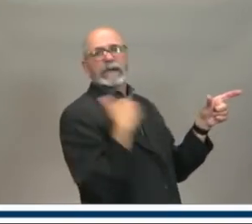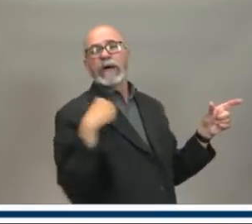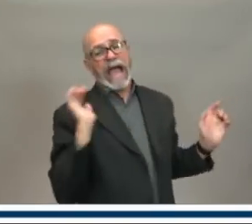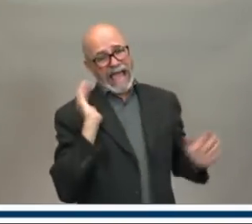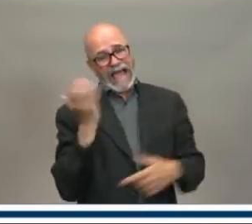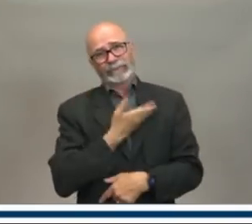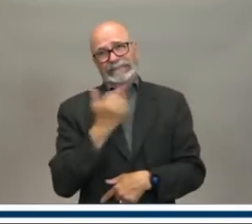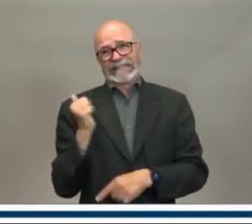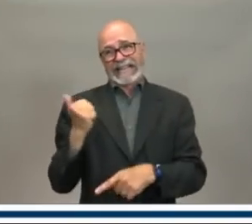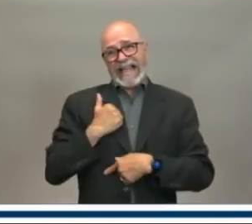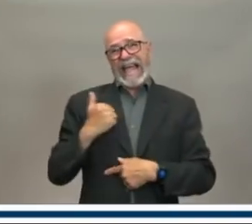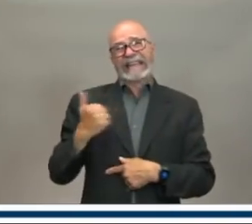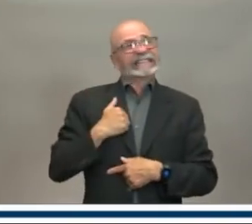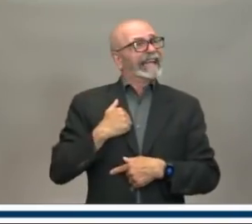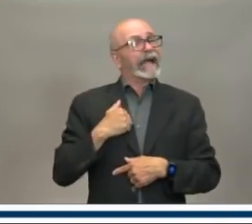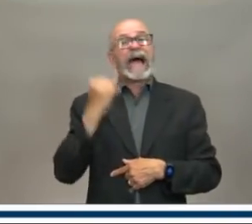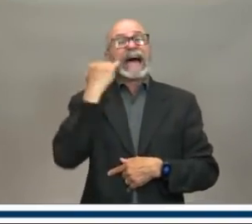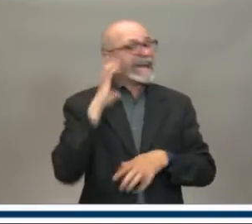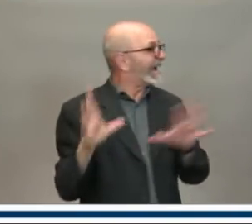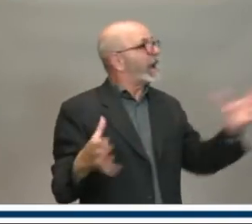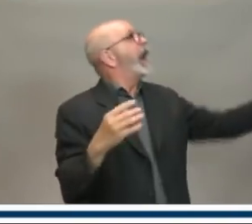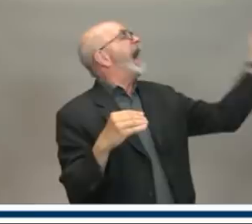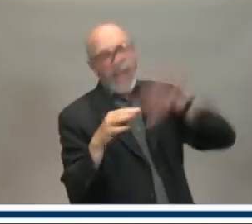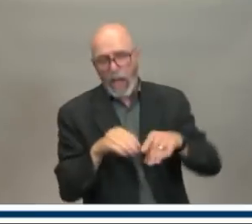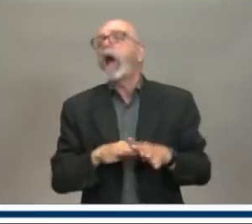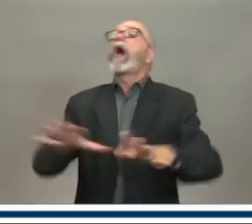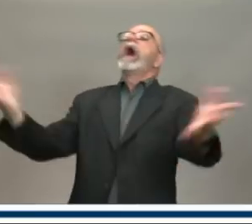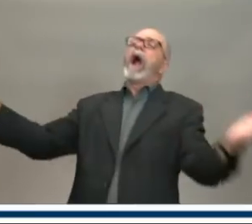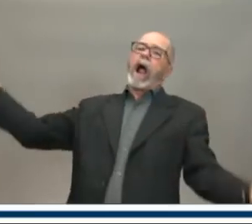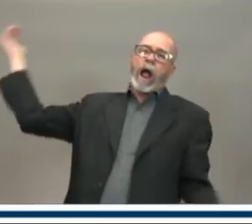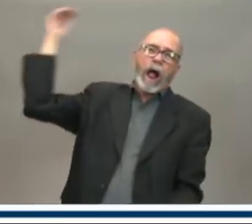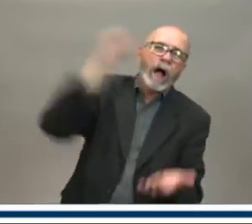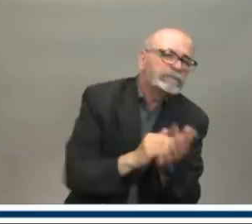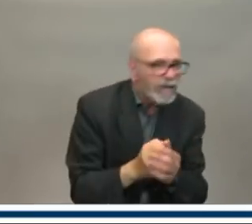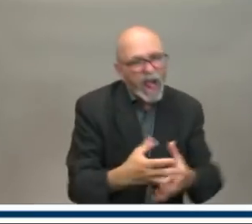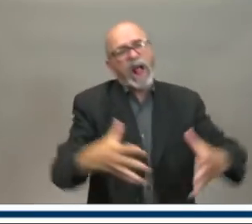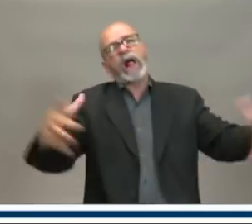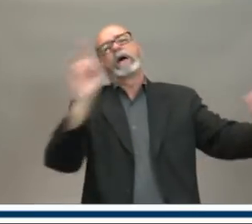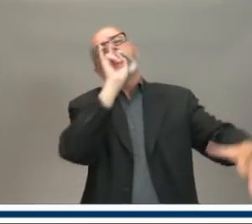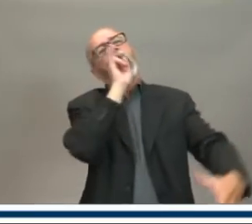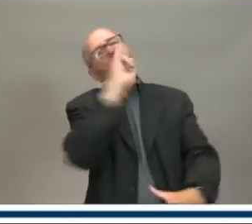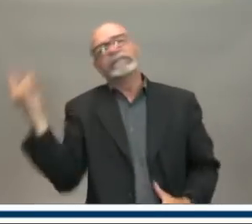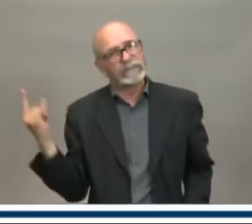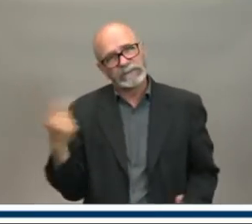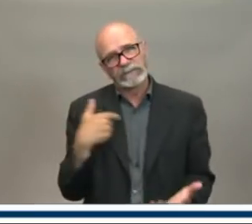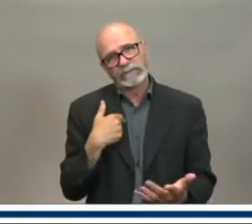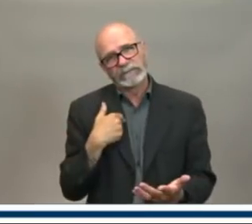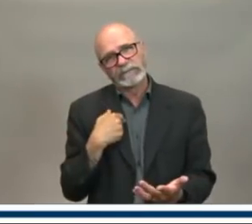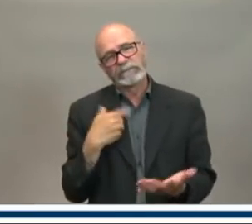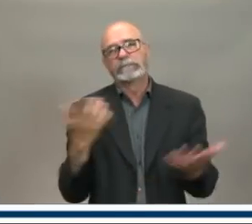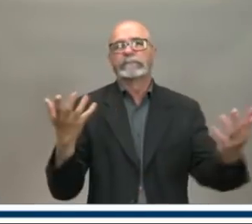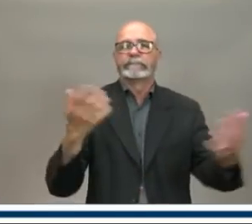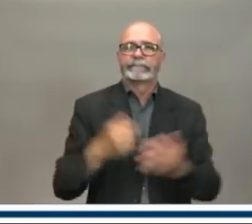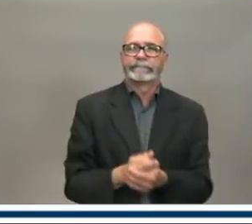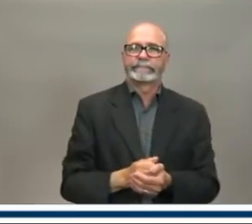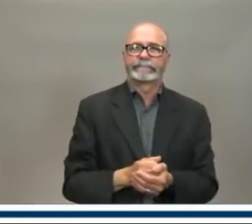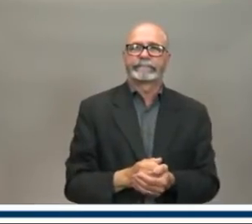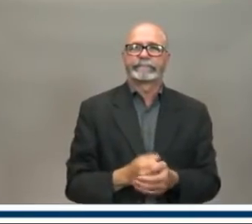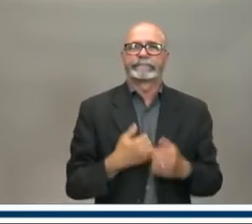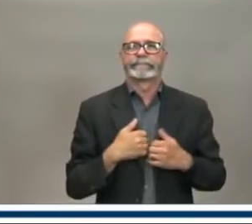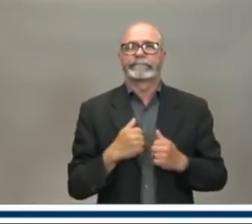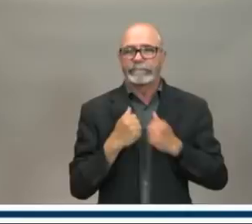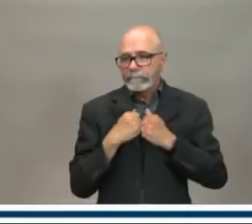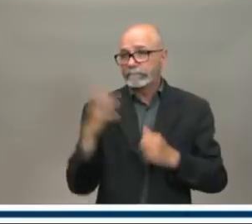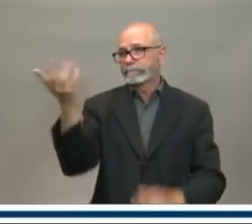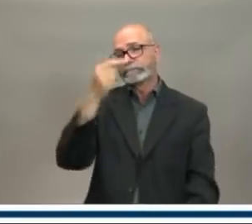at jeopardy if we have substantive risk of reintroduction from outside the country. Mike, do you have a follow-up?